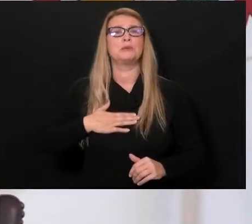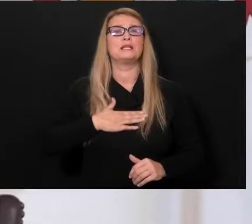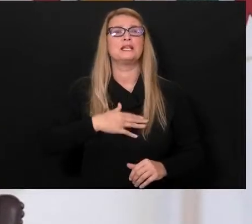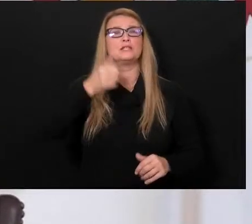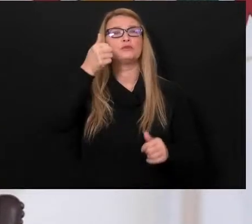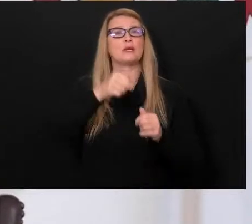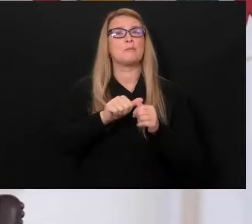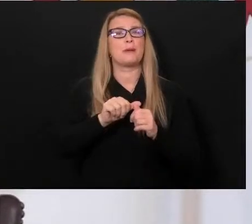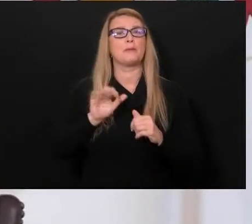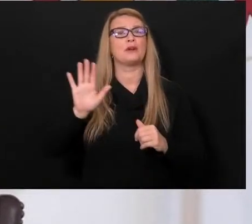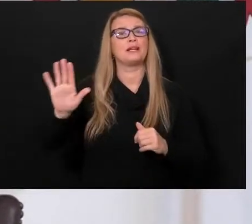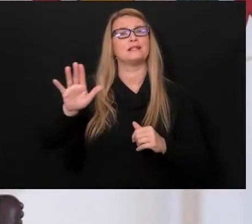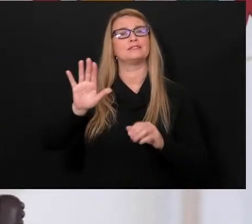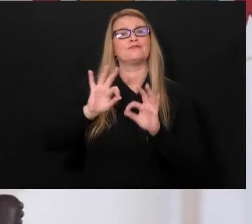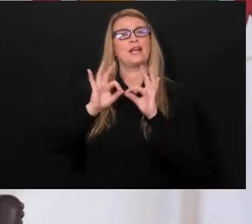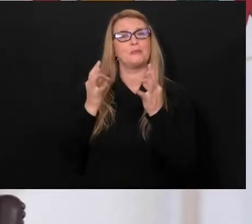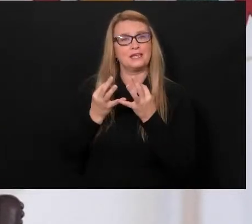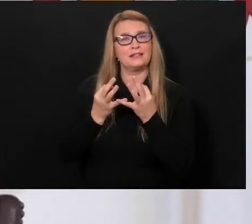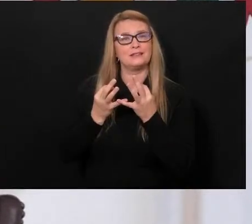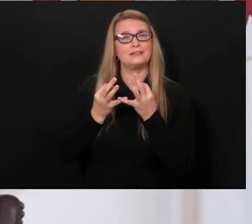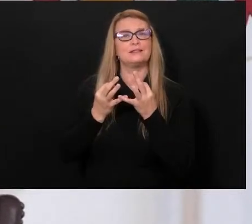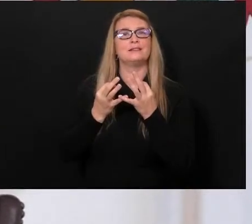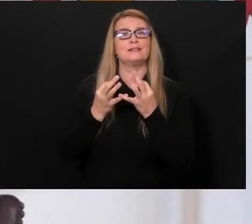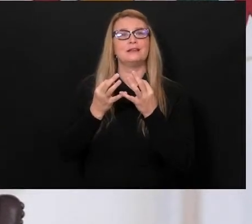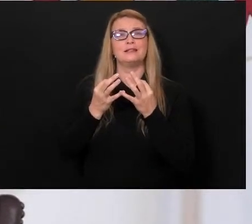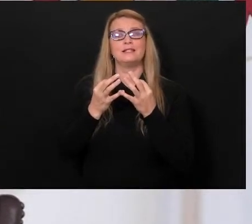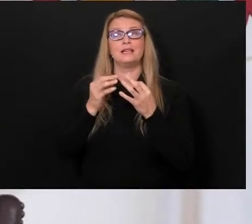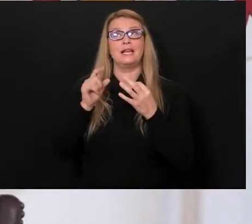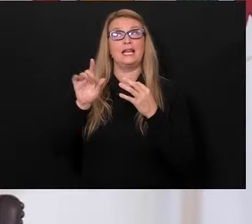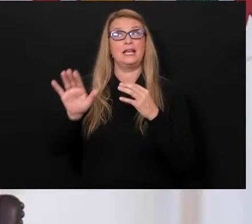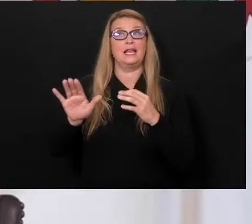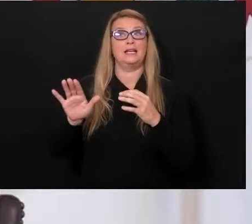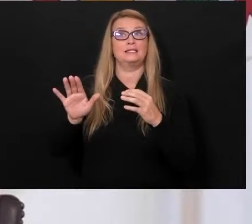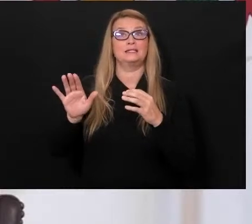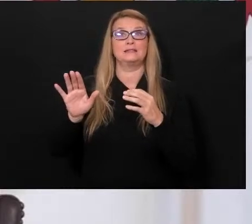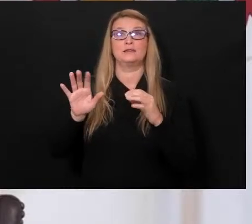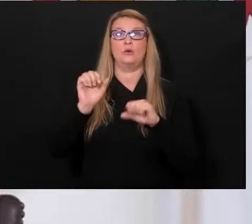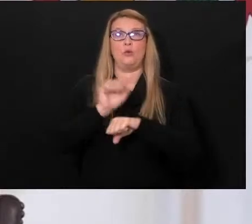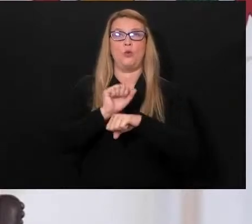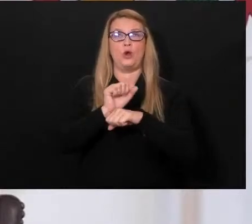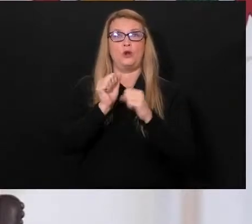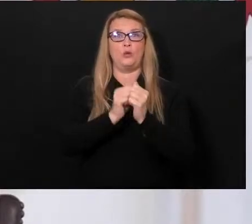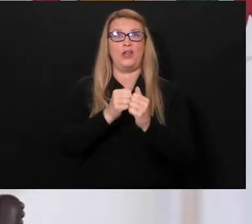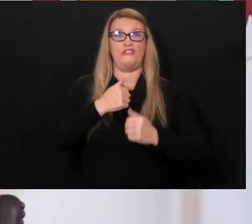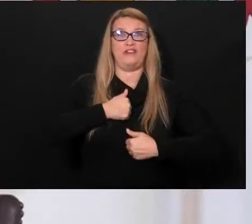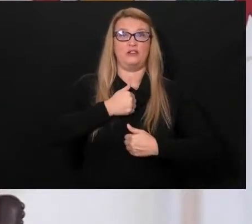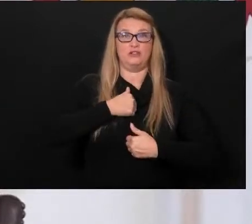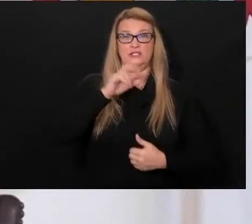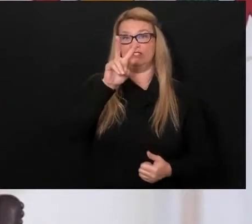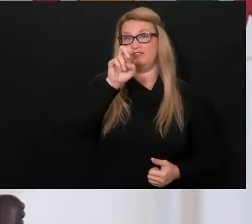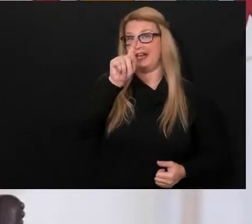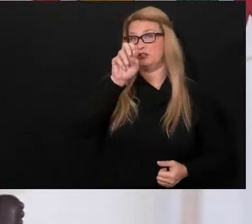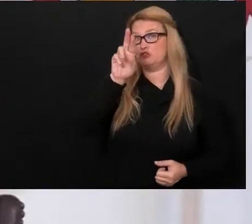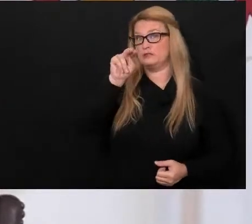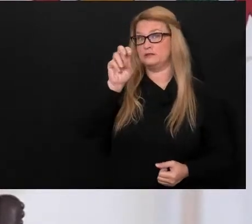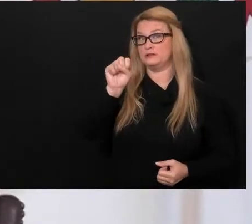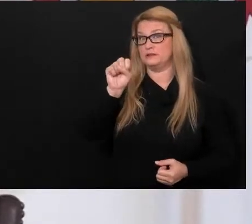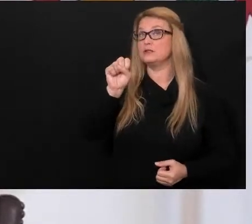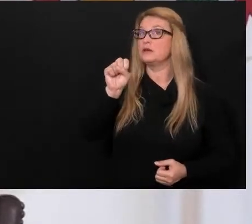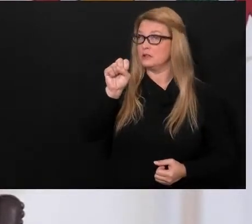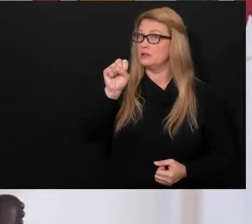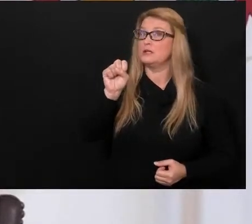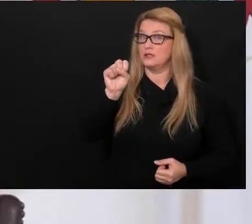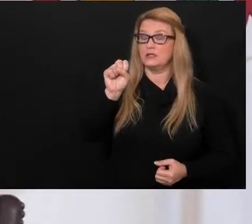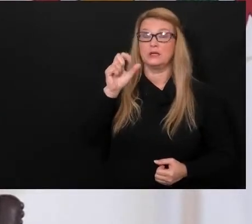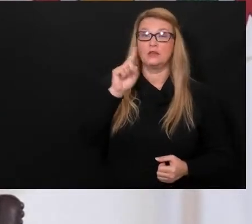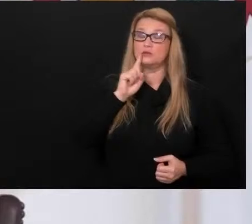remember Dennis Davis and all of his family. I mean, what he did for our vets is just unbelievable. I mean, I go